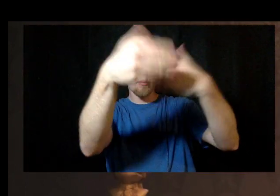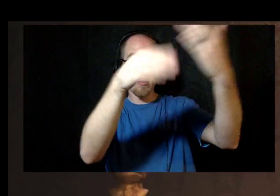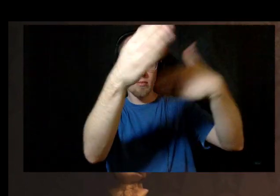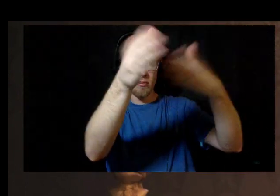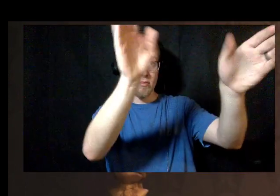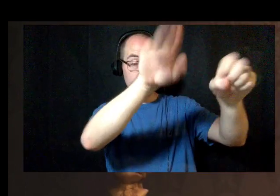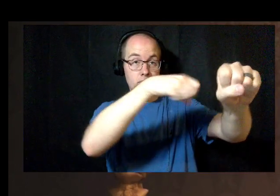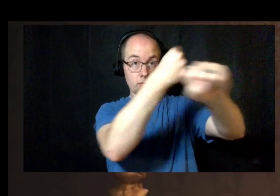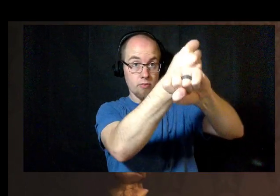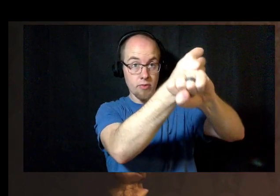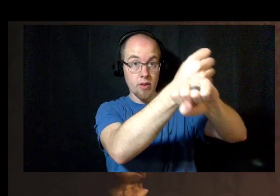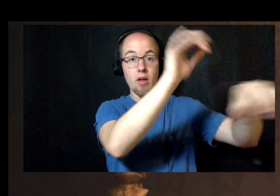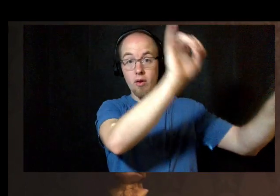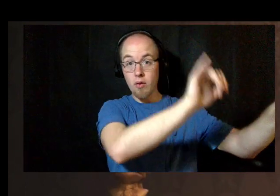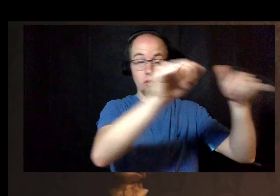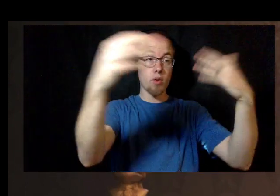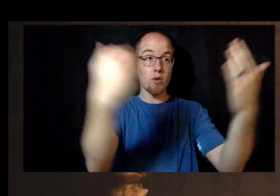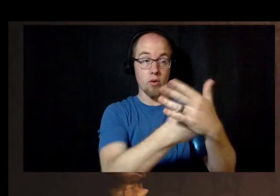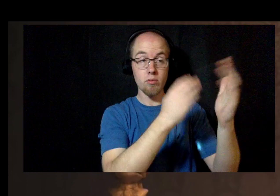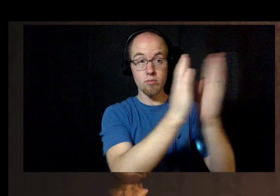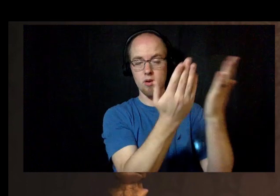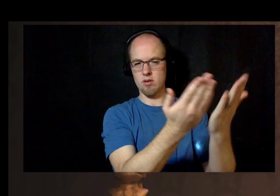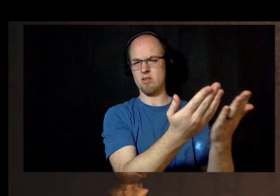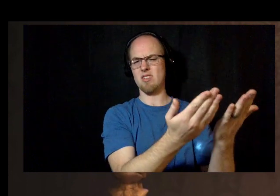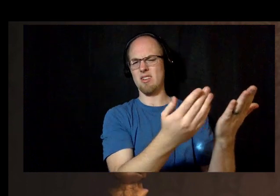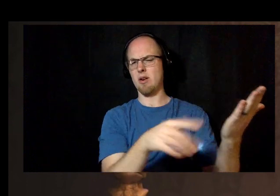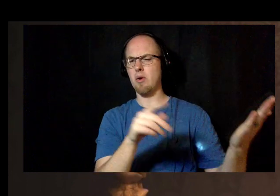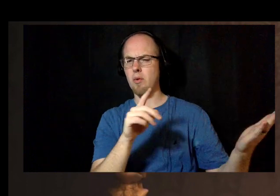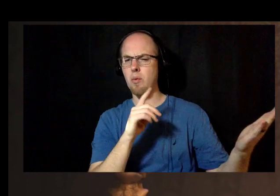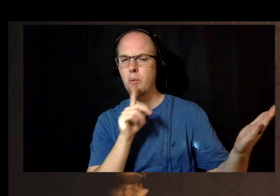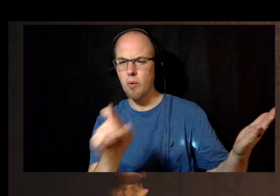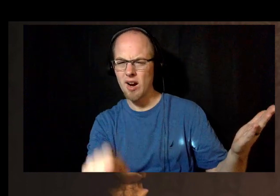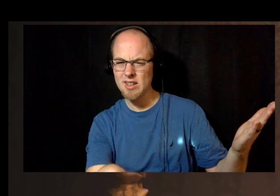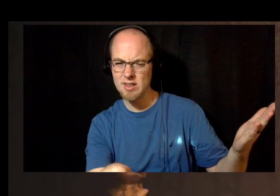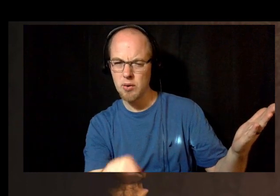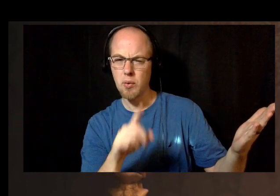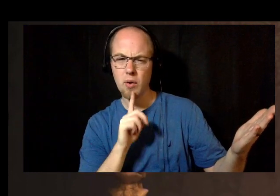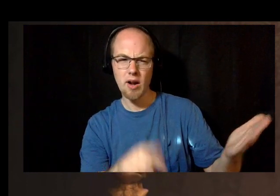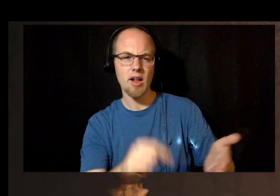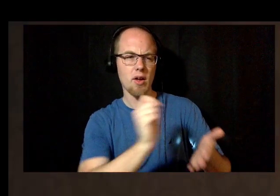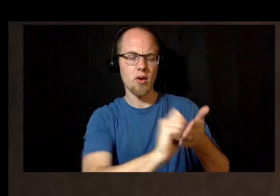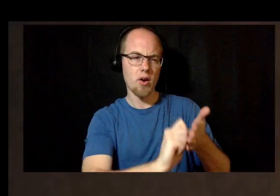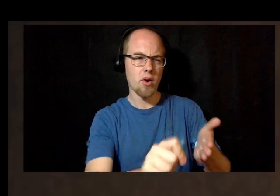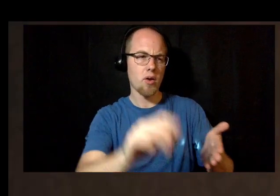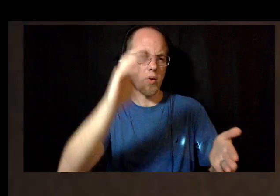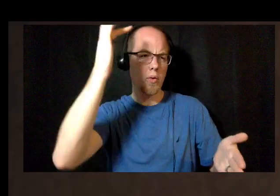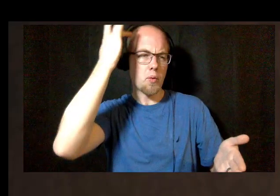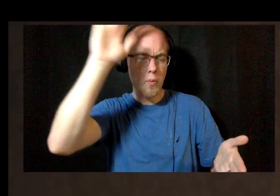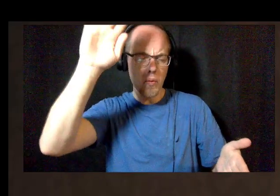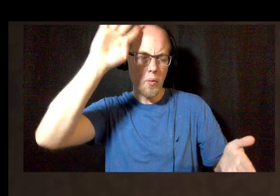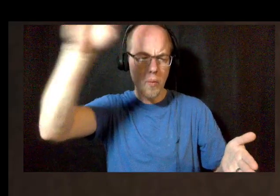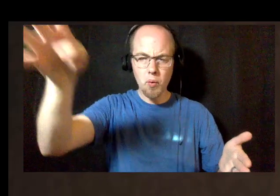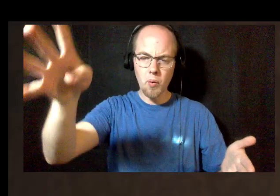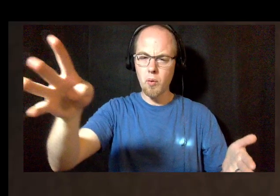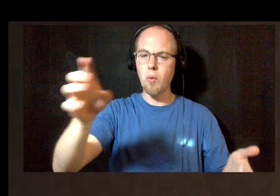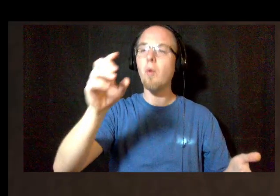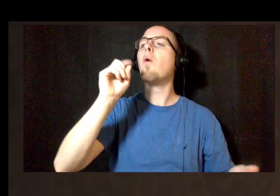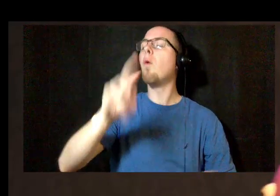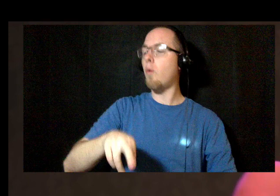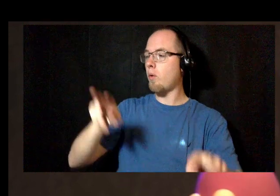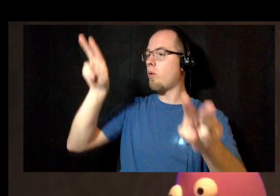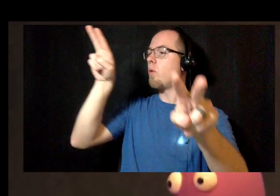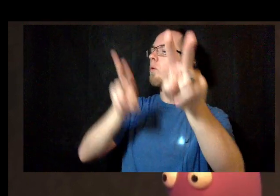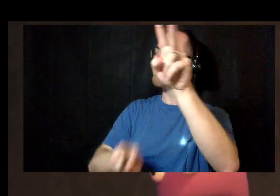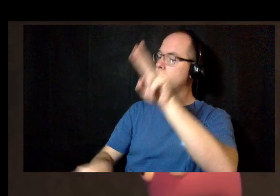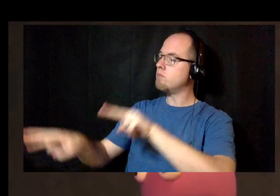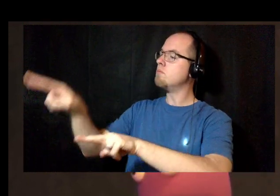manuscript, would it still technically be a work of literary genius? Or is it only once something's been evaluated by the